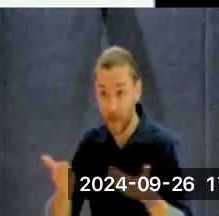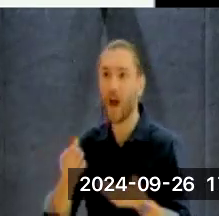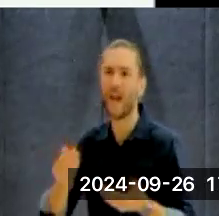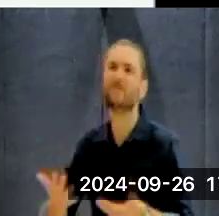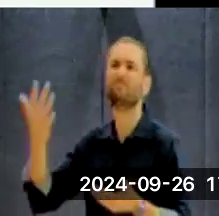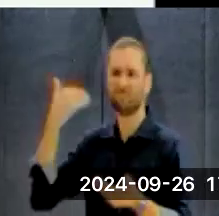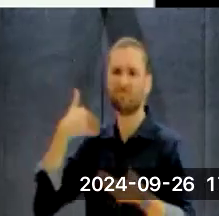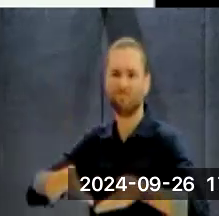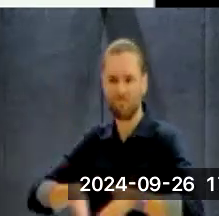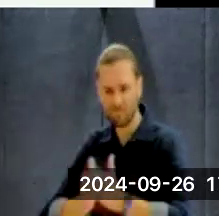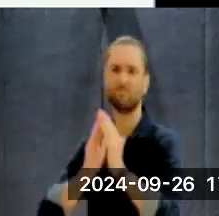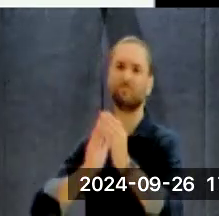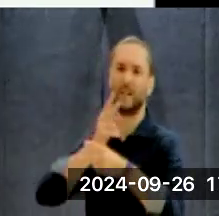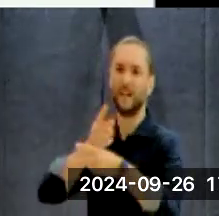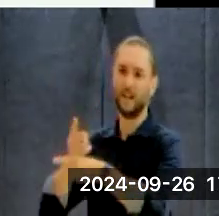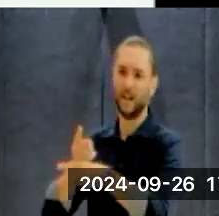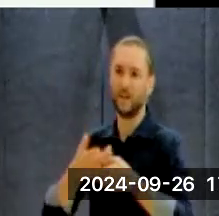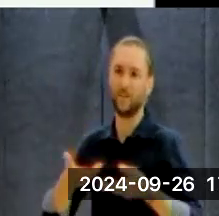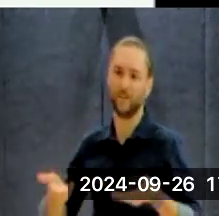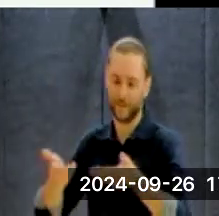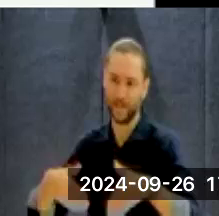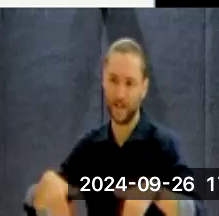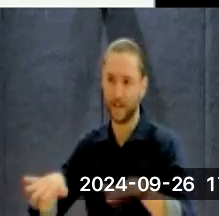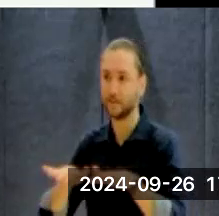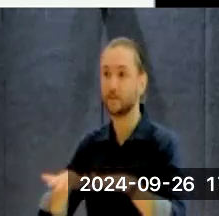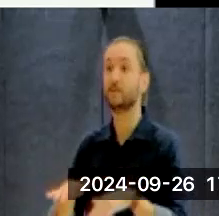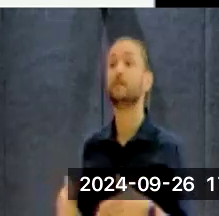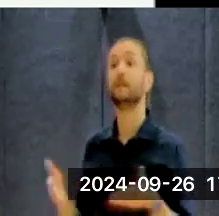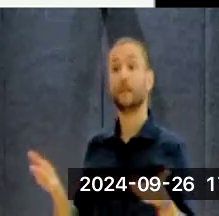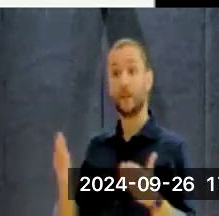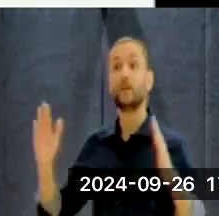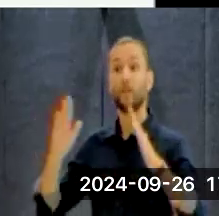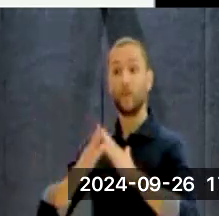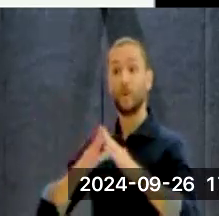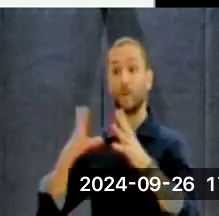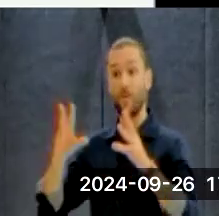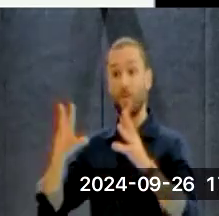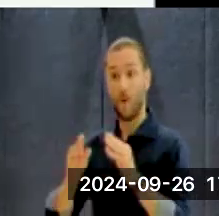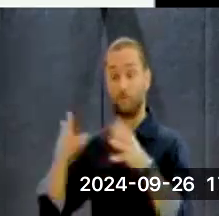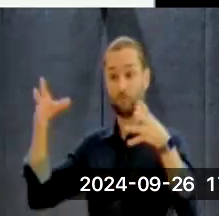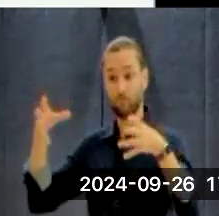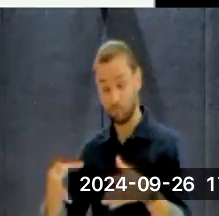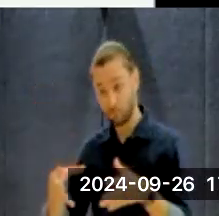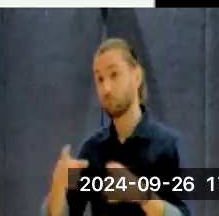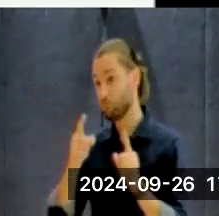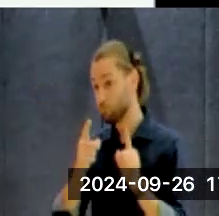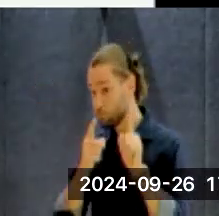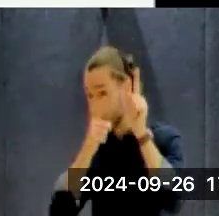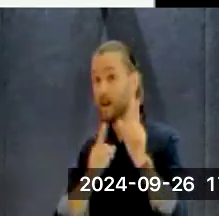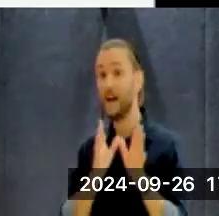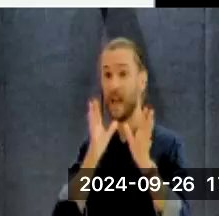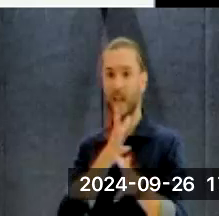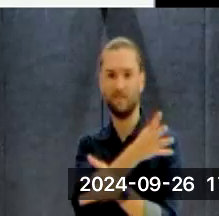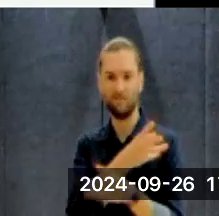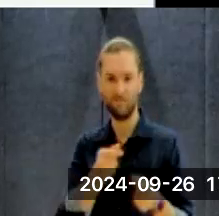guardians and caretakers of this land. As we come together in this community forum with the responsibility of eradicating hate